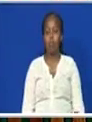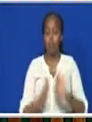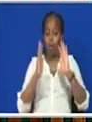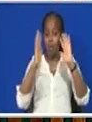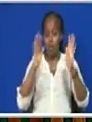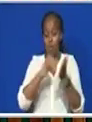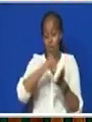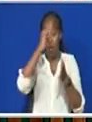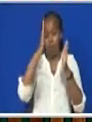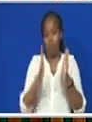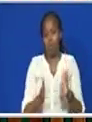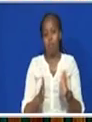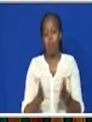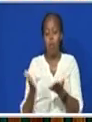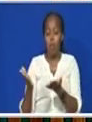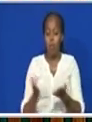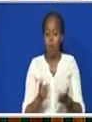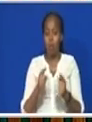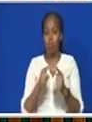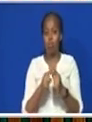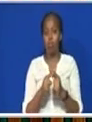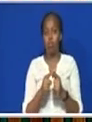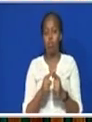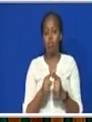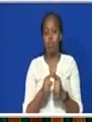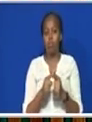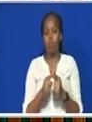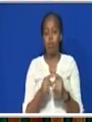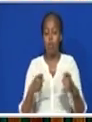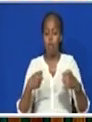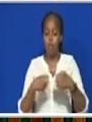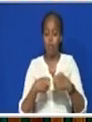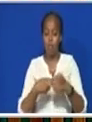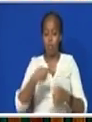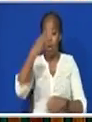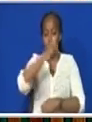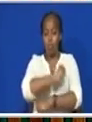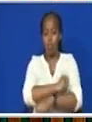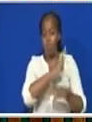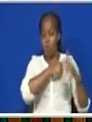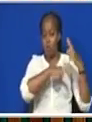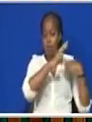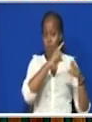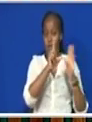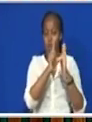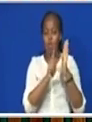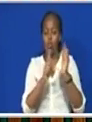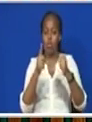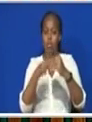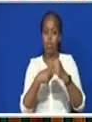Hello learner, welcome to Physics Secondary Revision Lesson